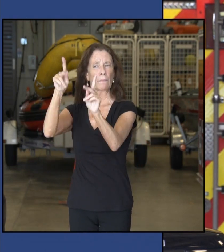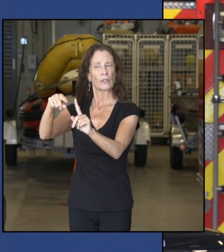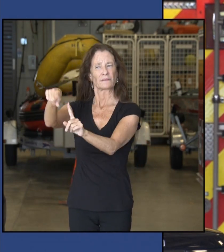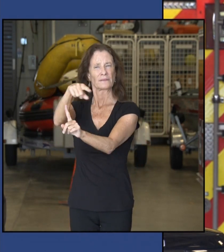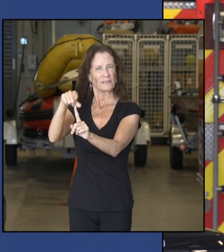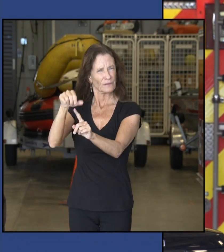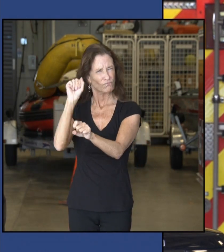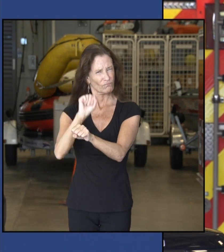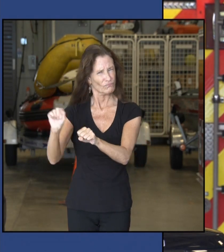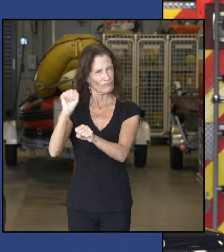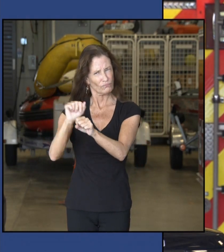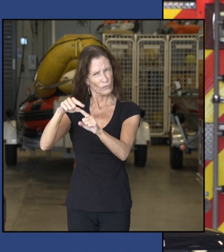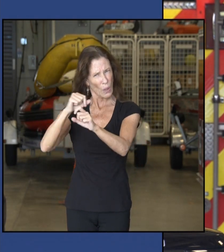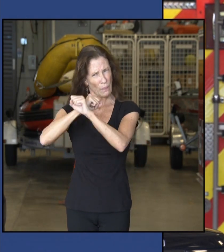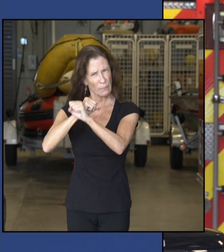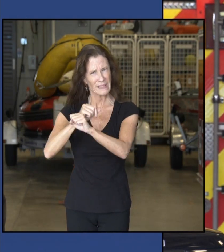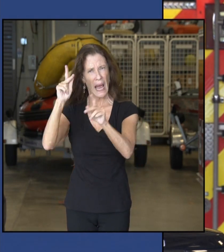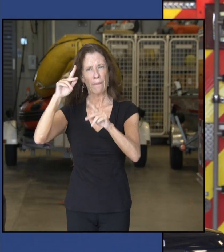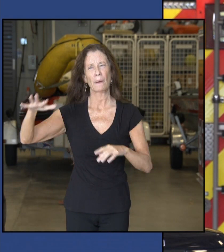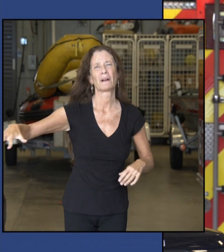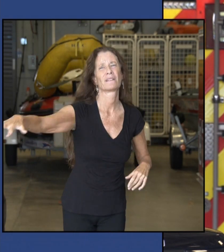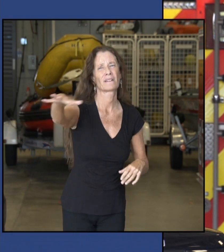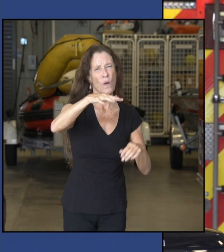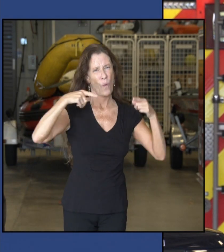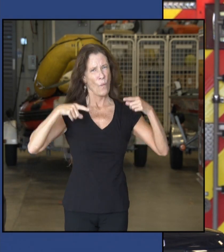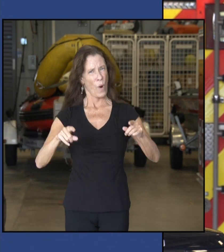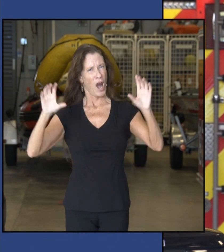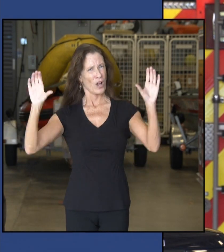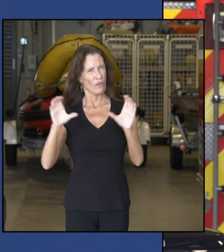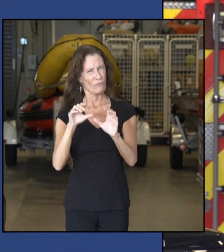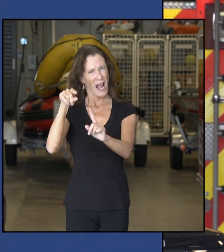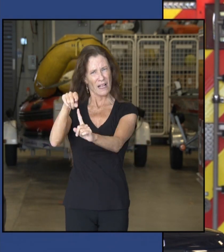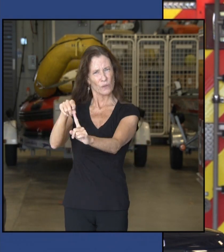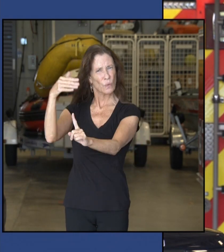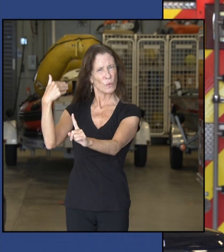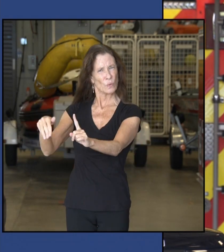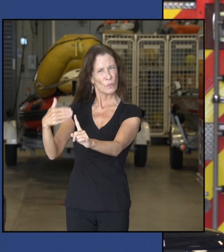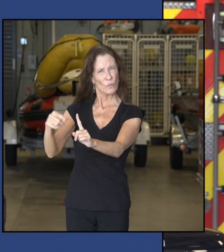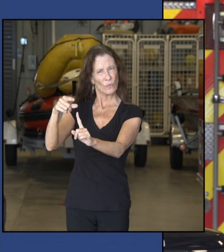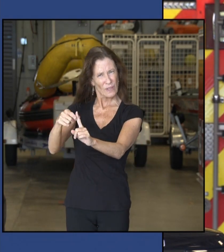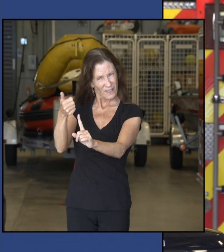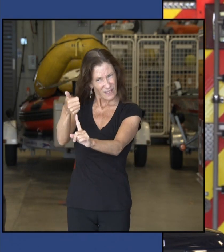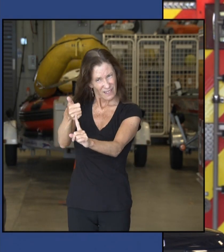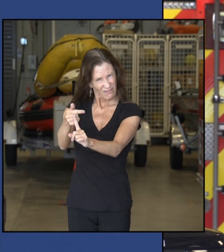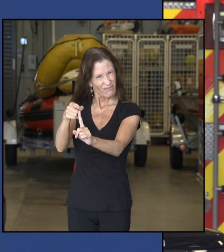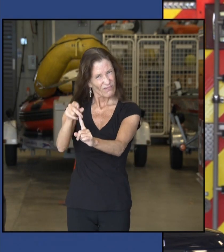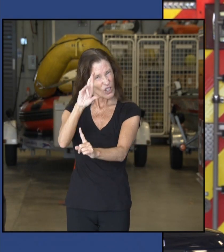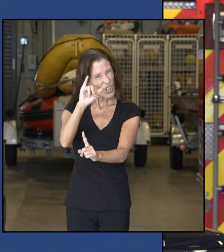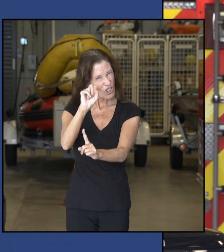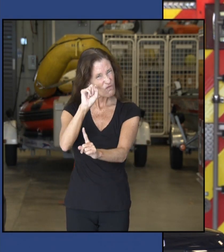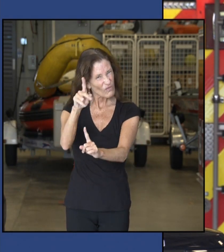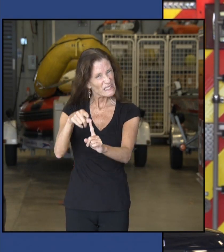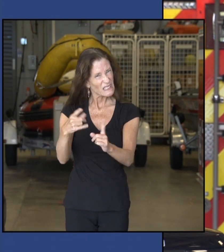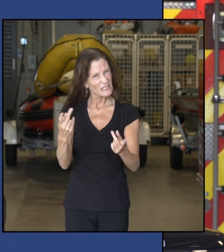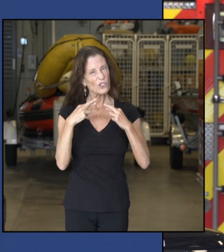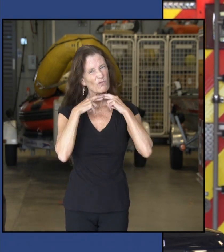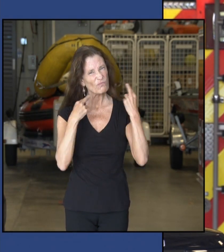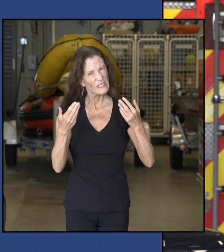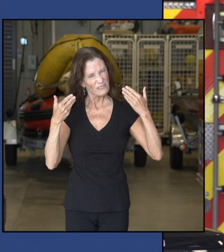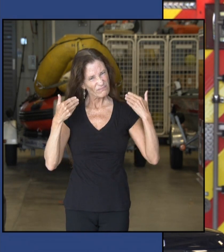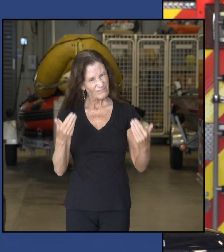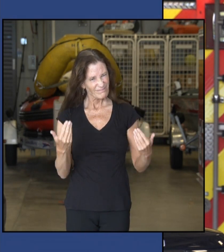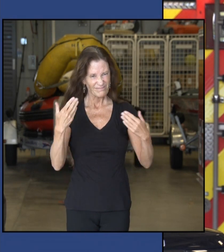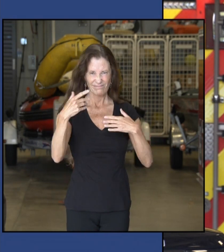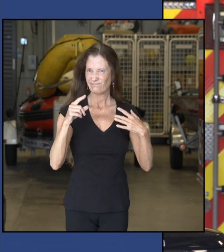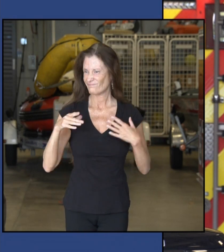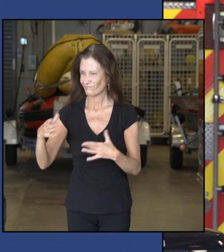this, often putting themselves at great risk. But by doing everything we can to reduce the spread of COVID-19, everything